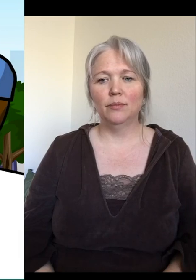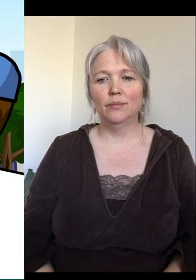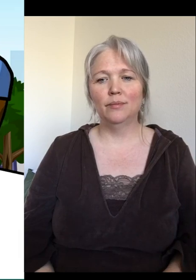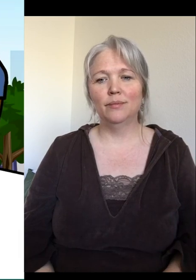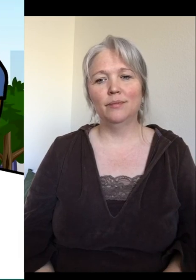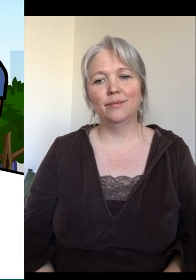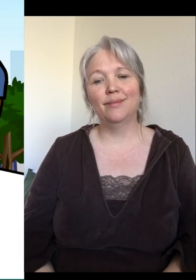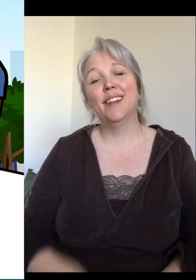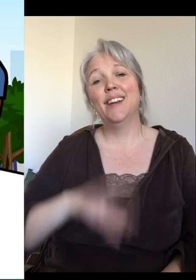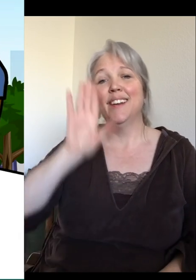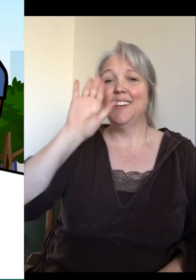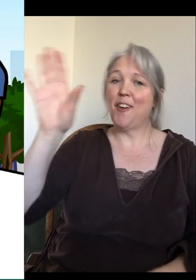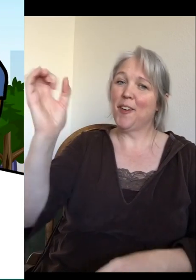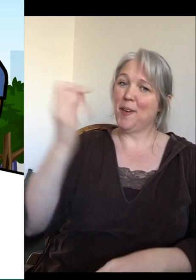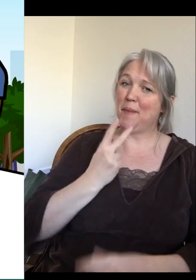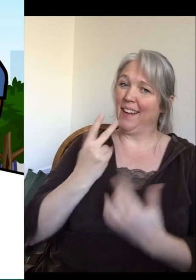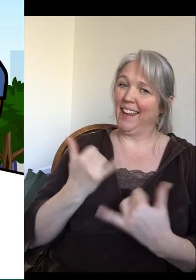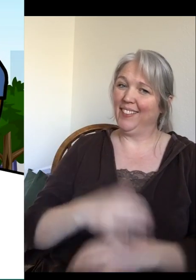Y'all come back now.